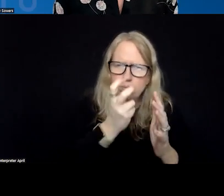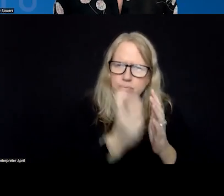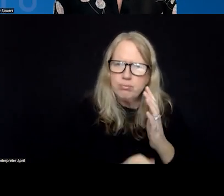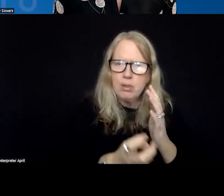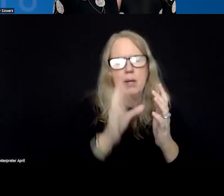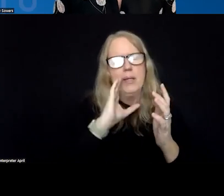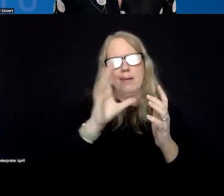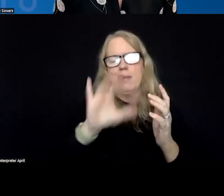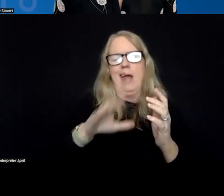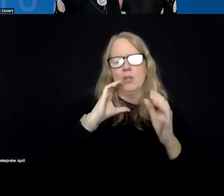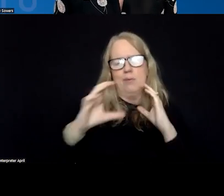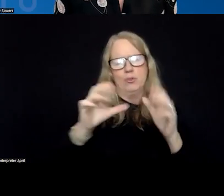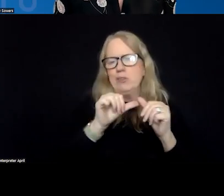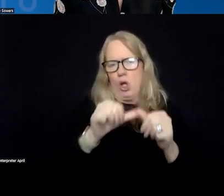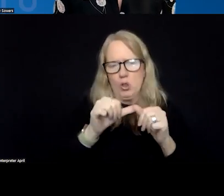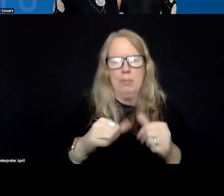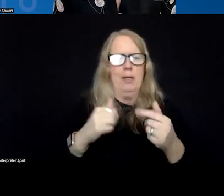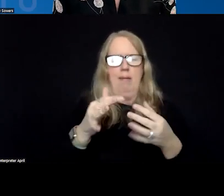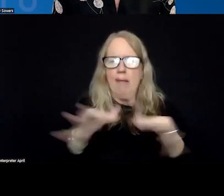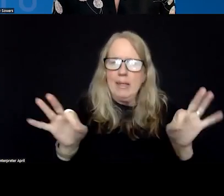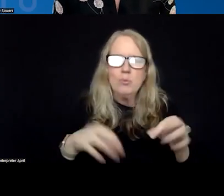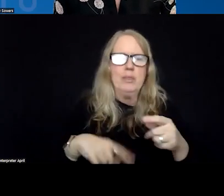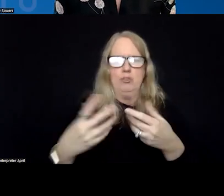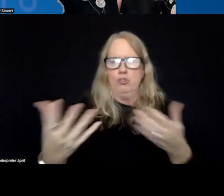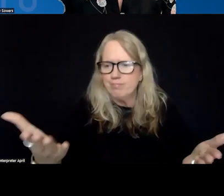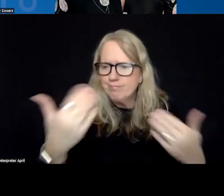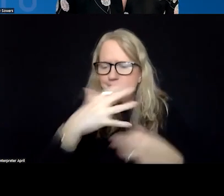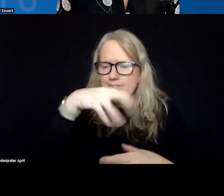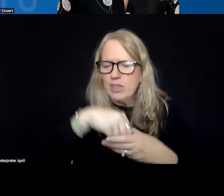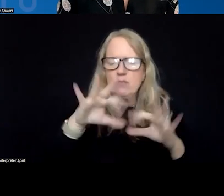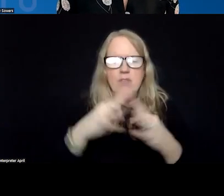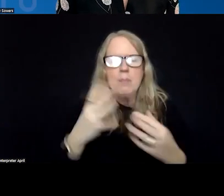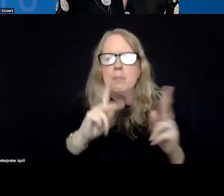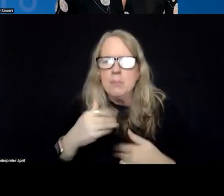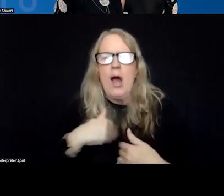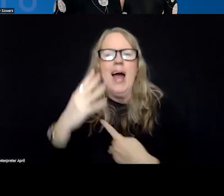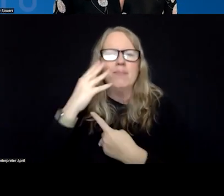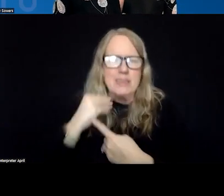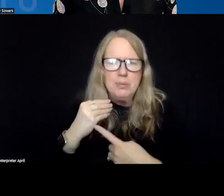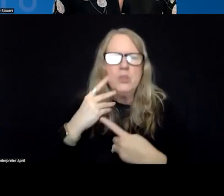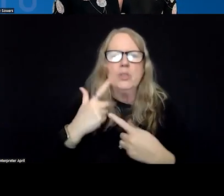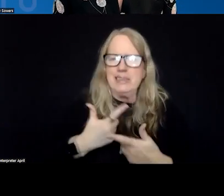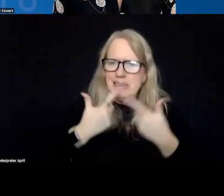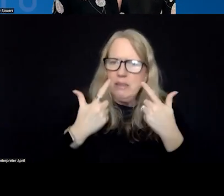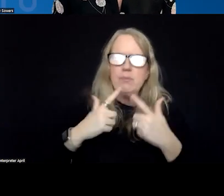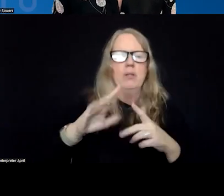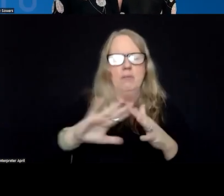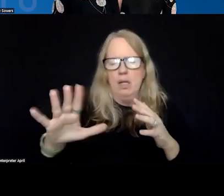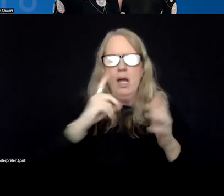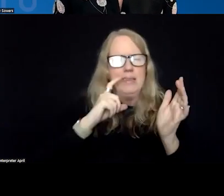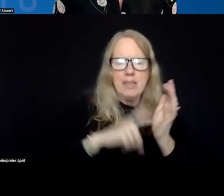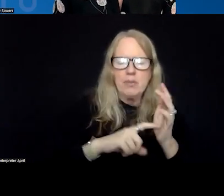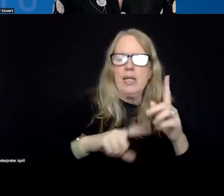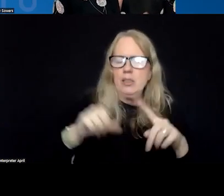ongoing conversation, but language use, engaging families and persons with lived experience, and priority areas for resource identification